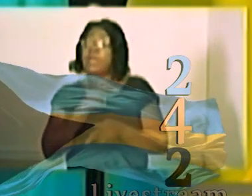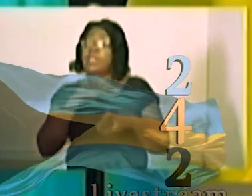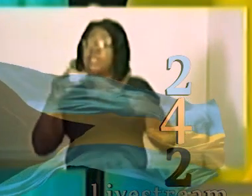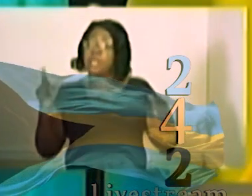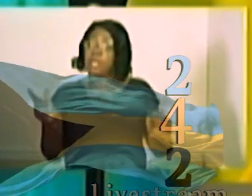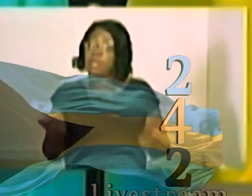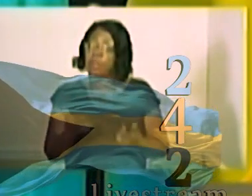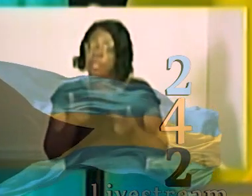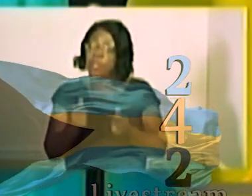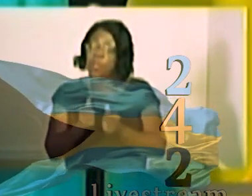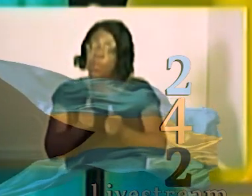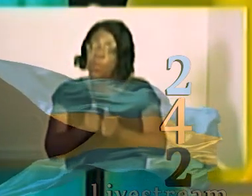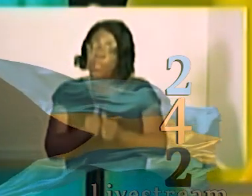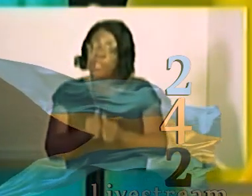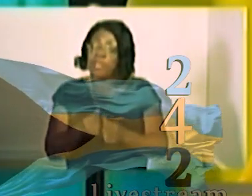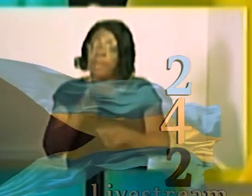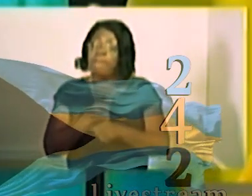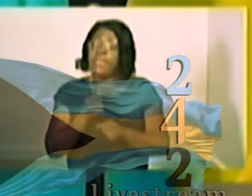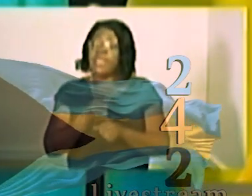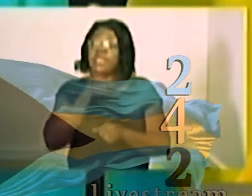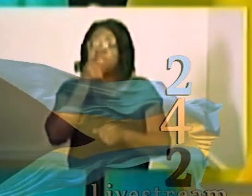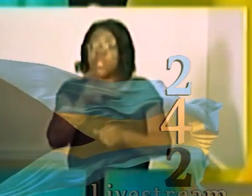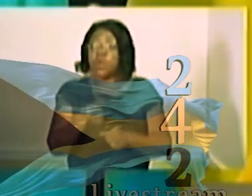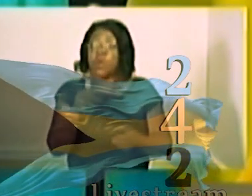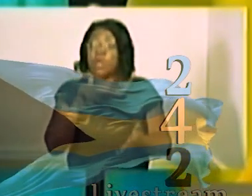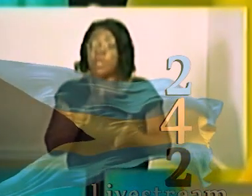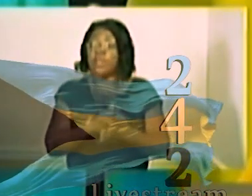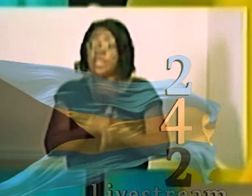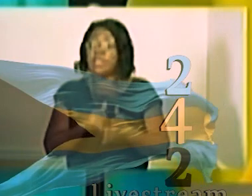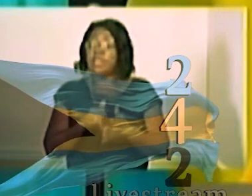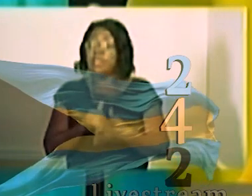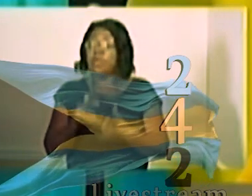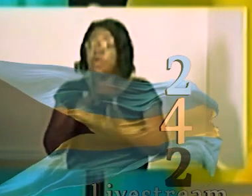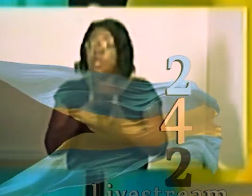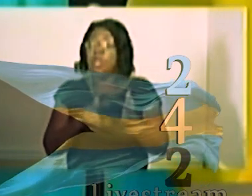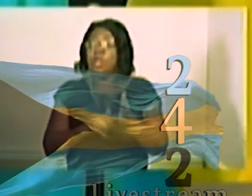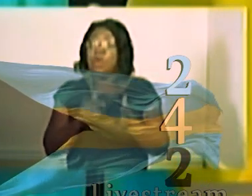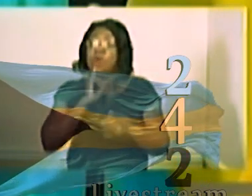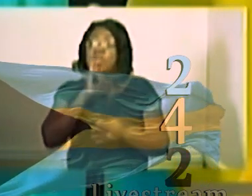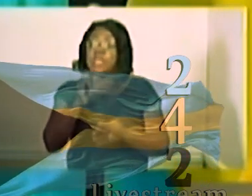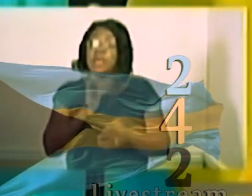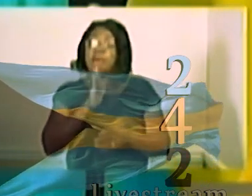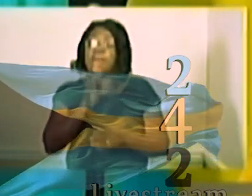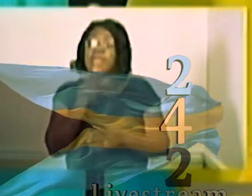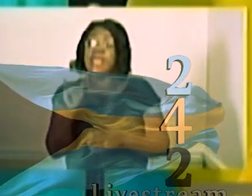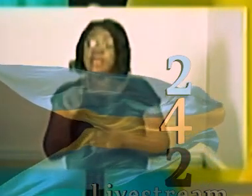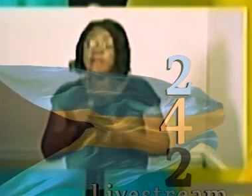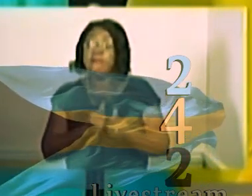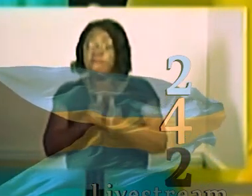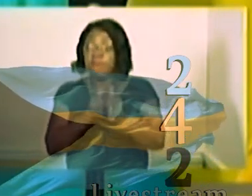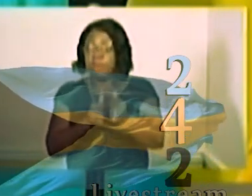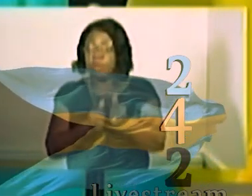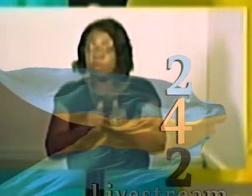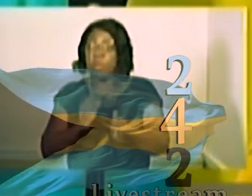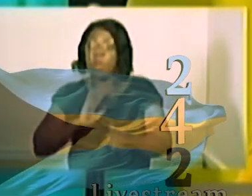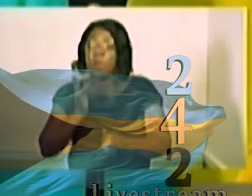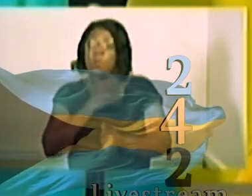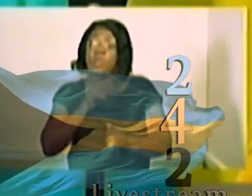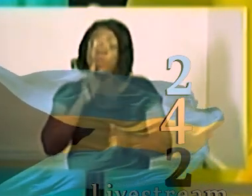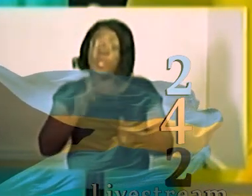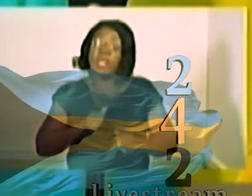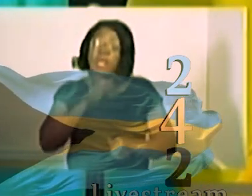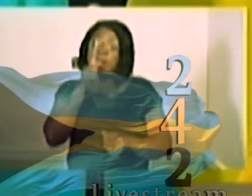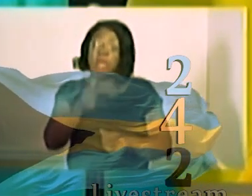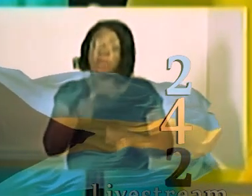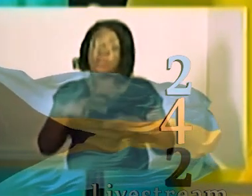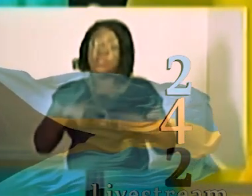with the enforcement of these measures. We will announce, hopefully, to the public what